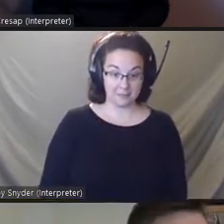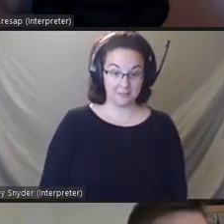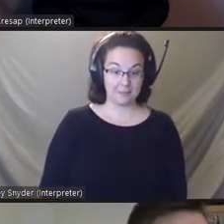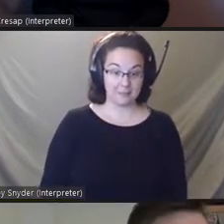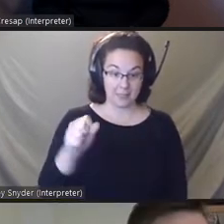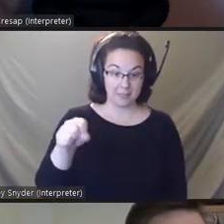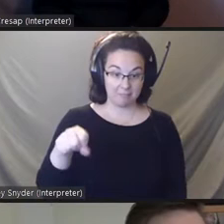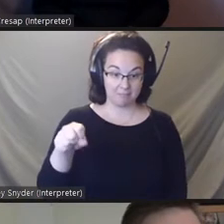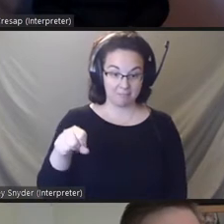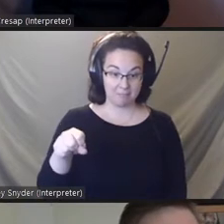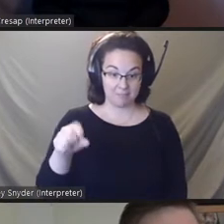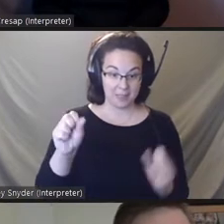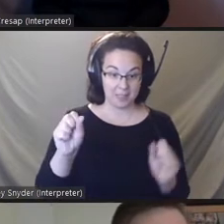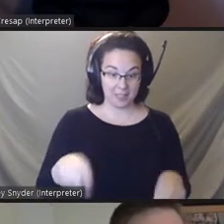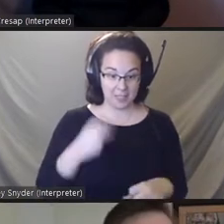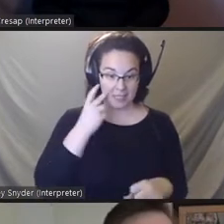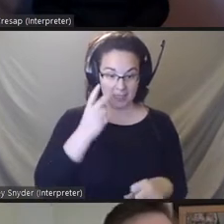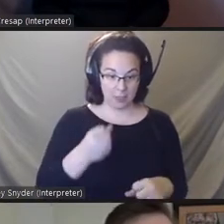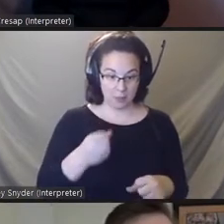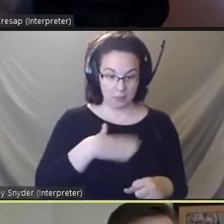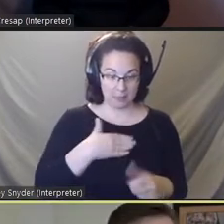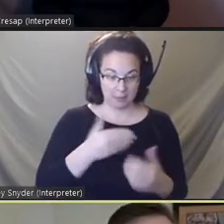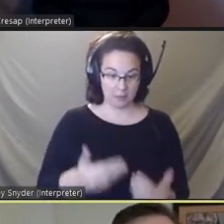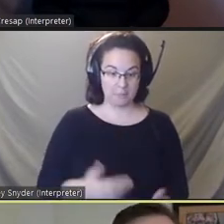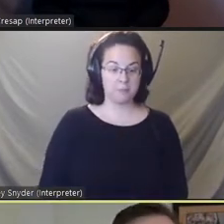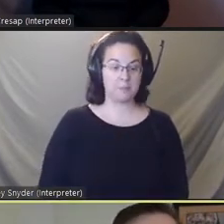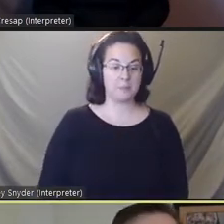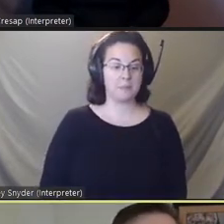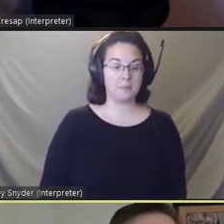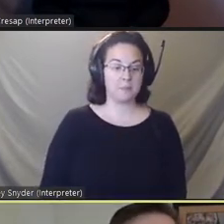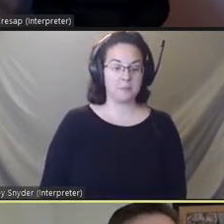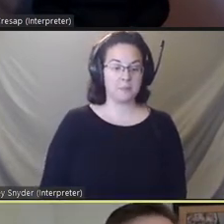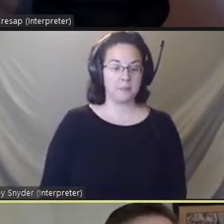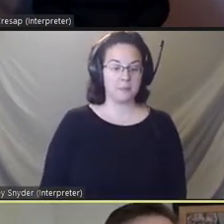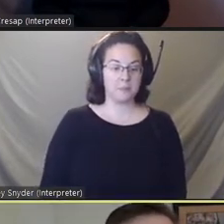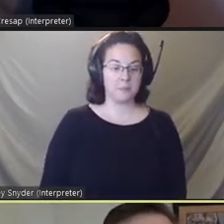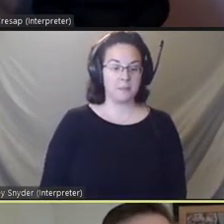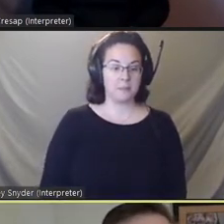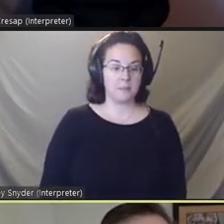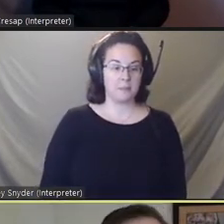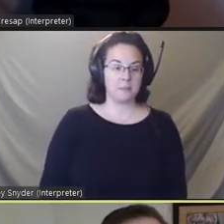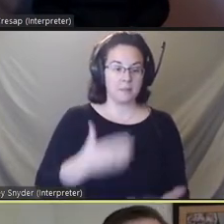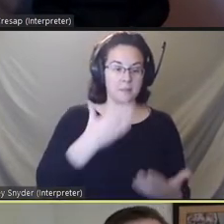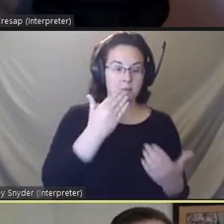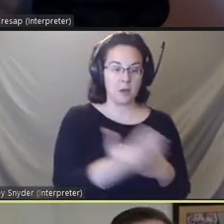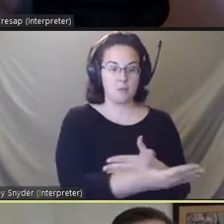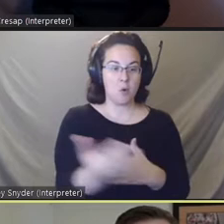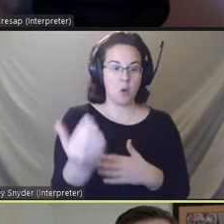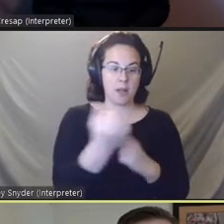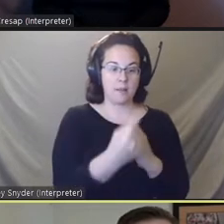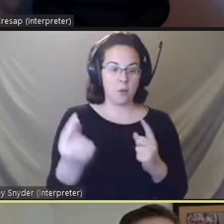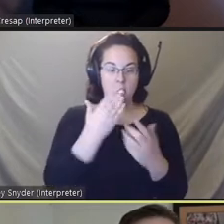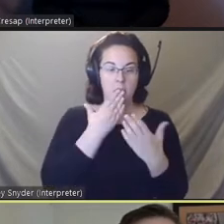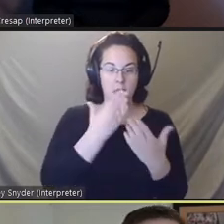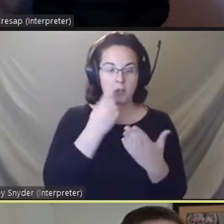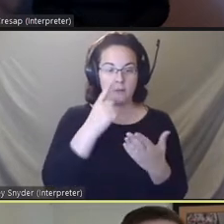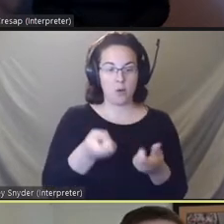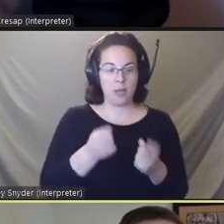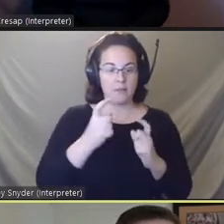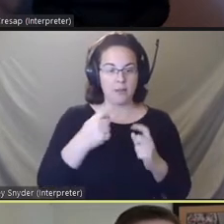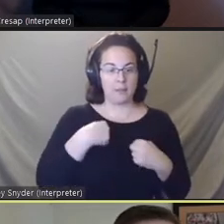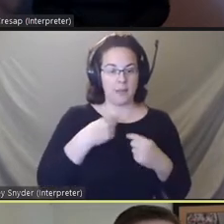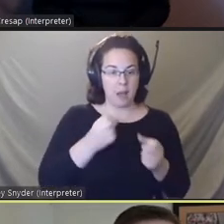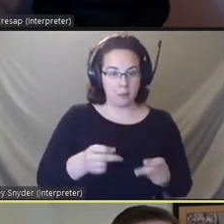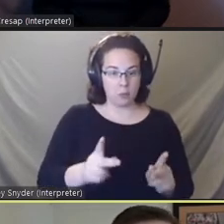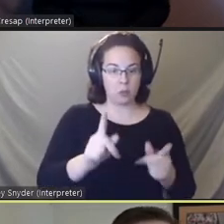Yes, we can okay. See you, Ed. Go ahead, please. So good morning, everyone, and thanks for giving me the opportunity to present and